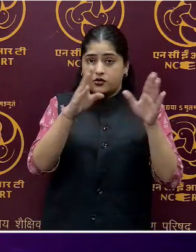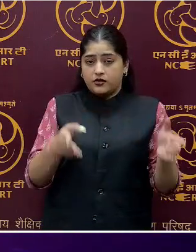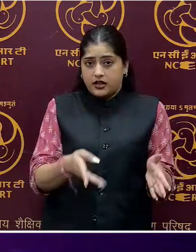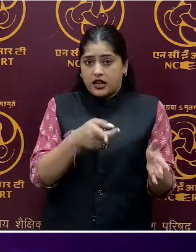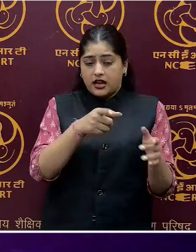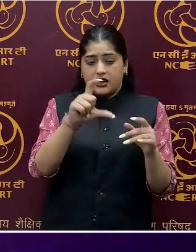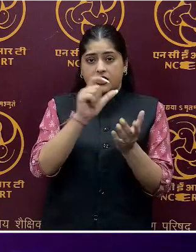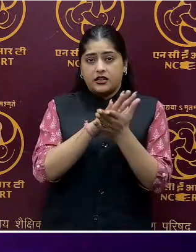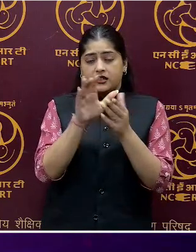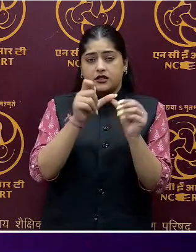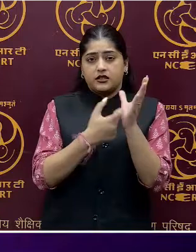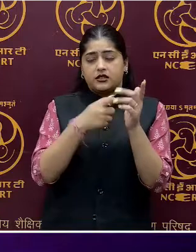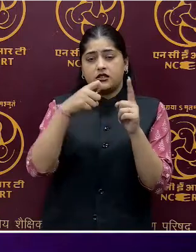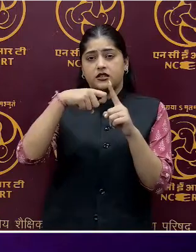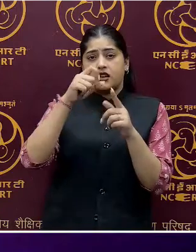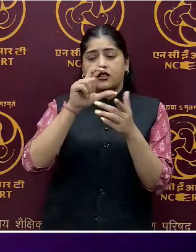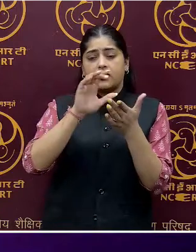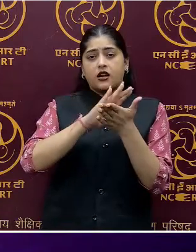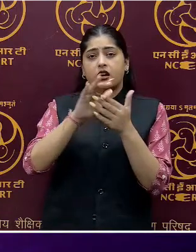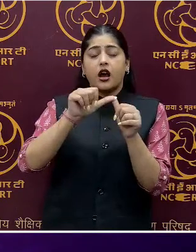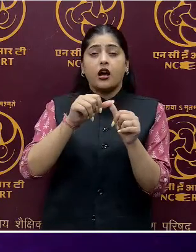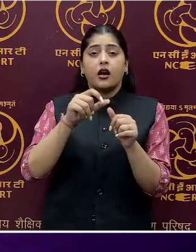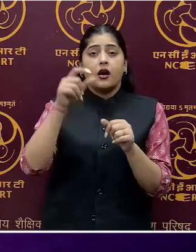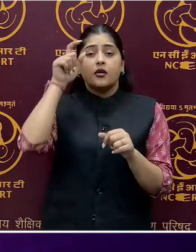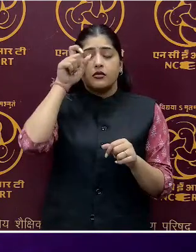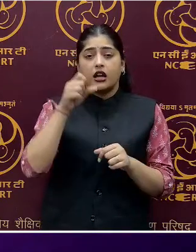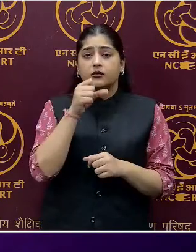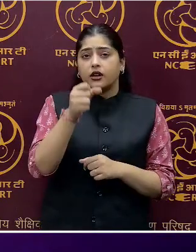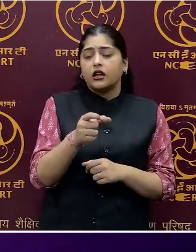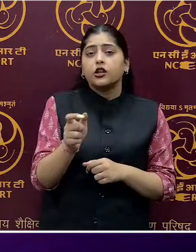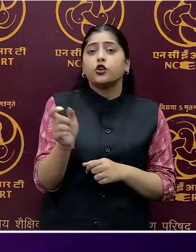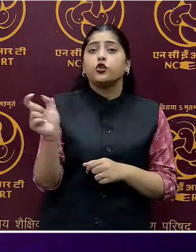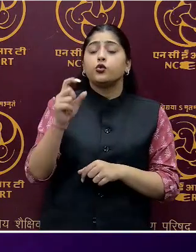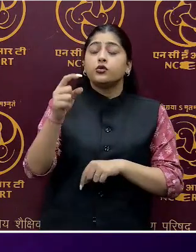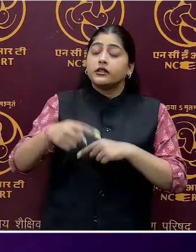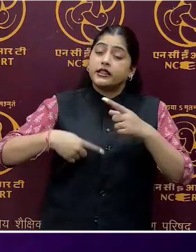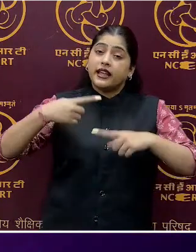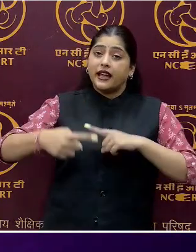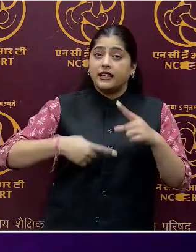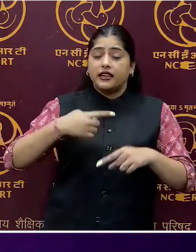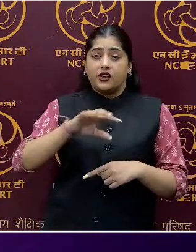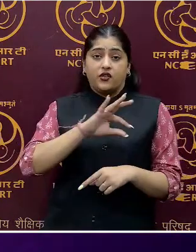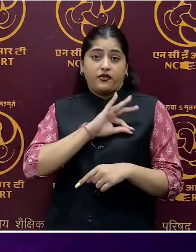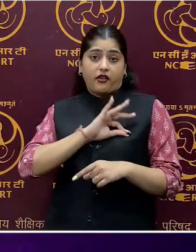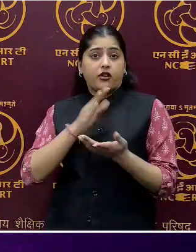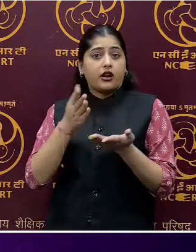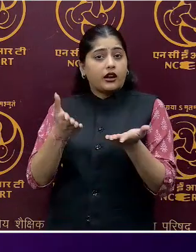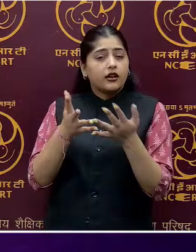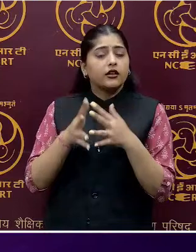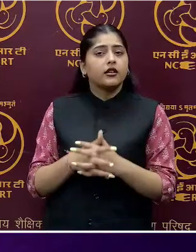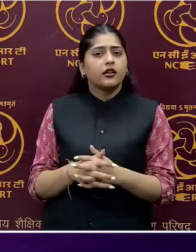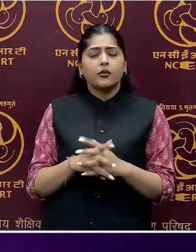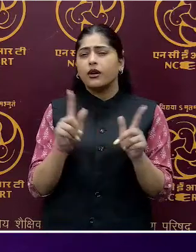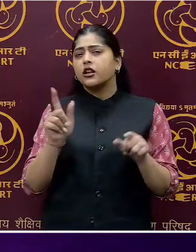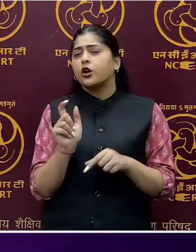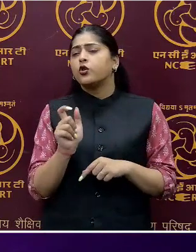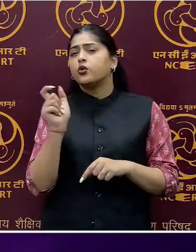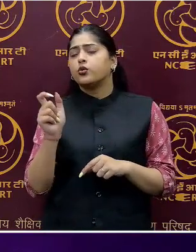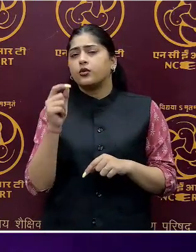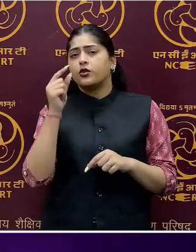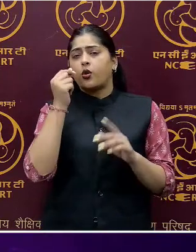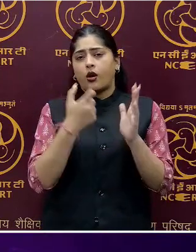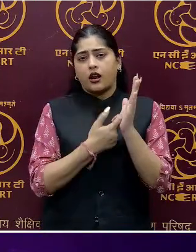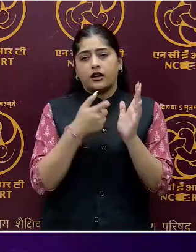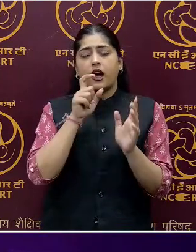charkha or spinning wheel. Yeah. Rohan, what is it used for, ma'am?